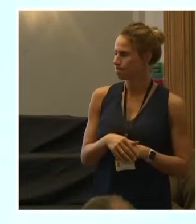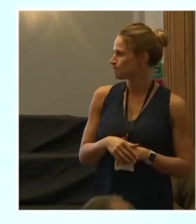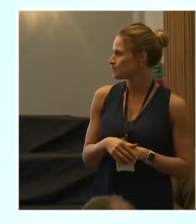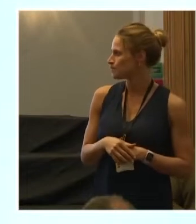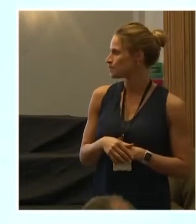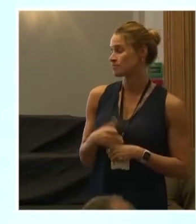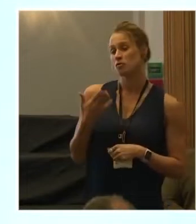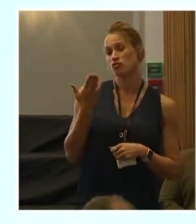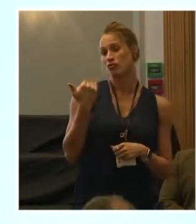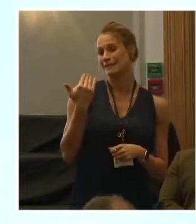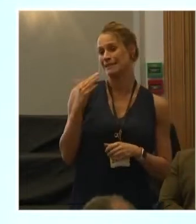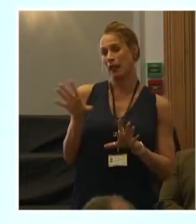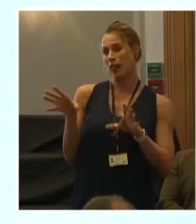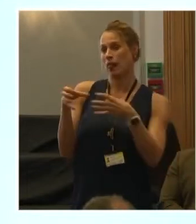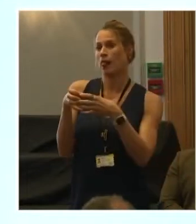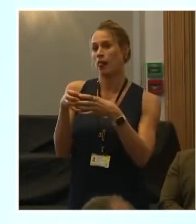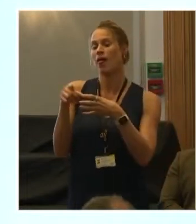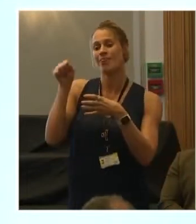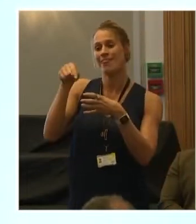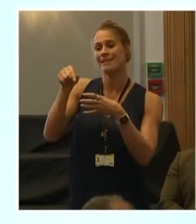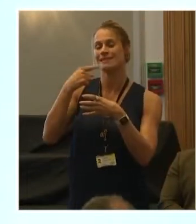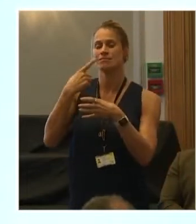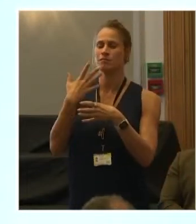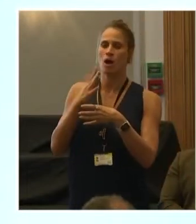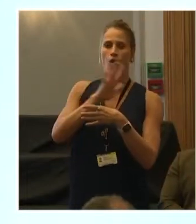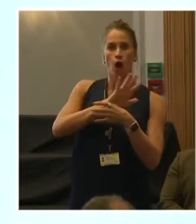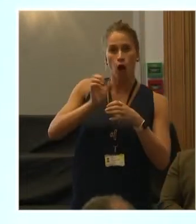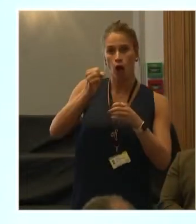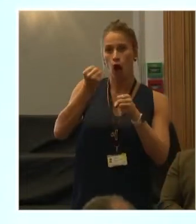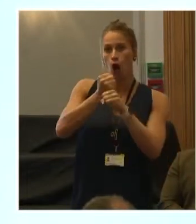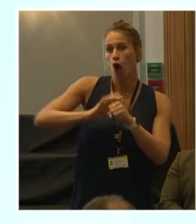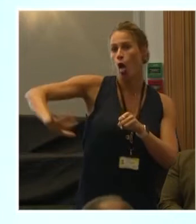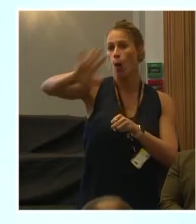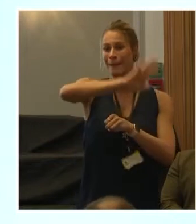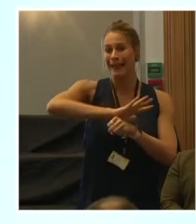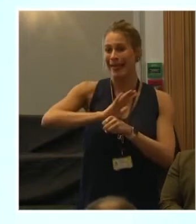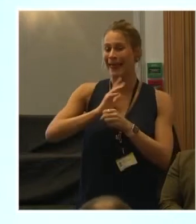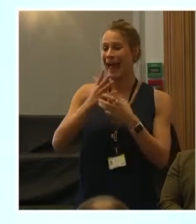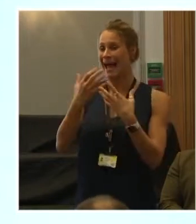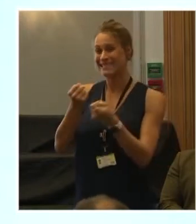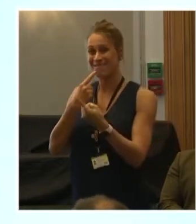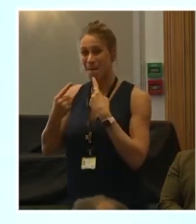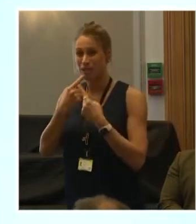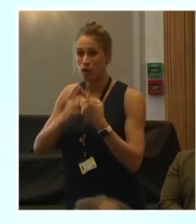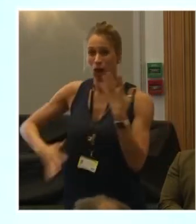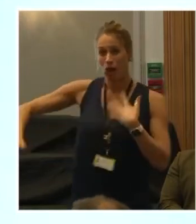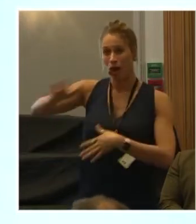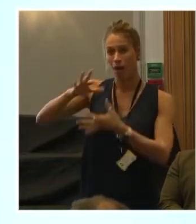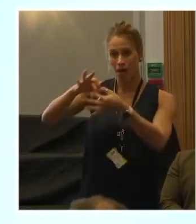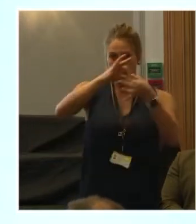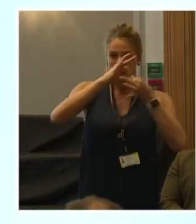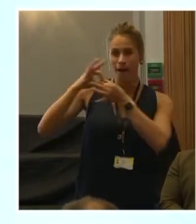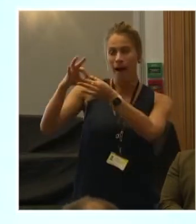Consortium, which helped the community globally have all of the epidemiology and health economic information attached to the